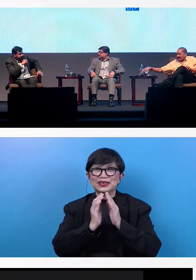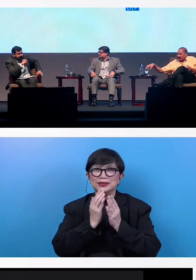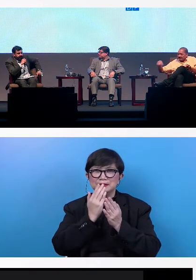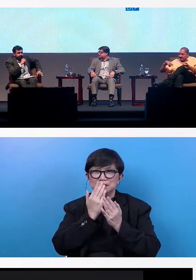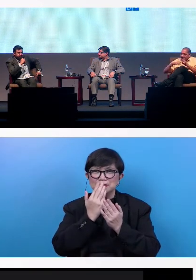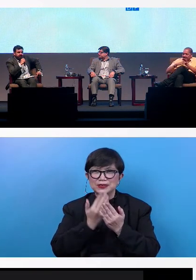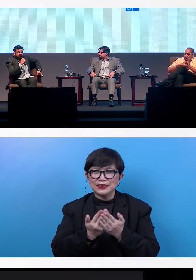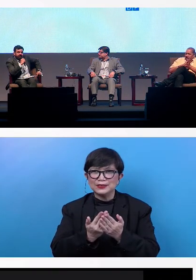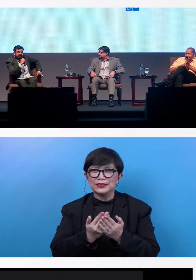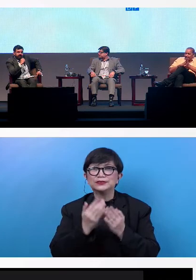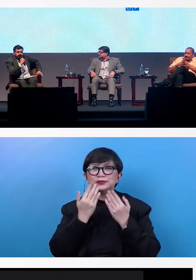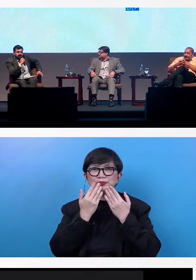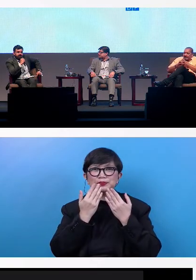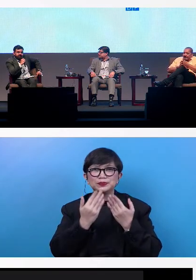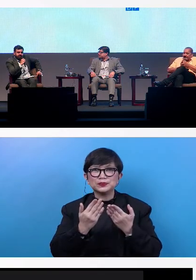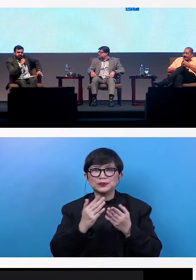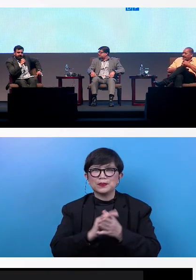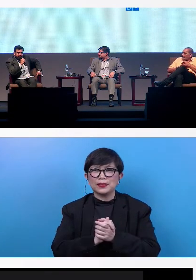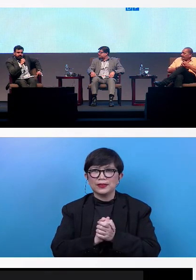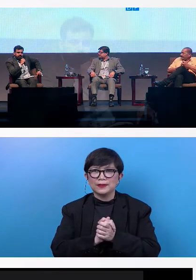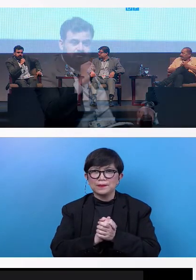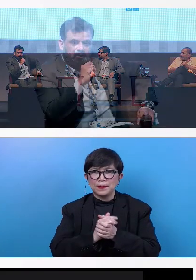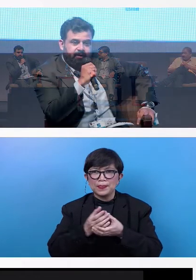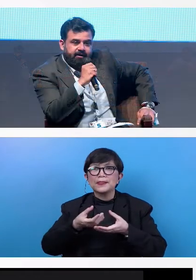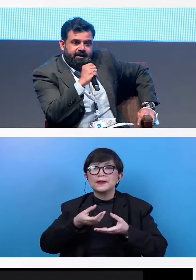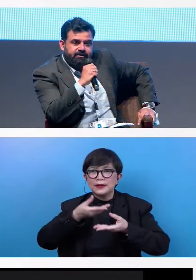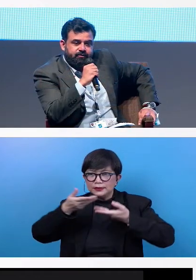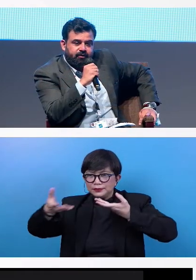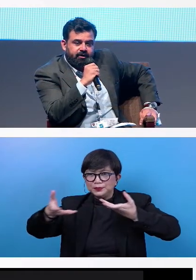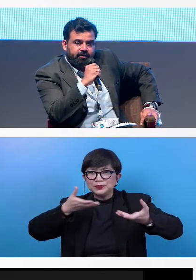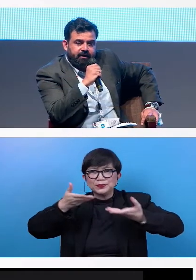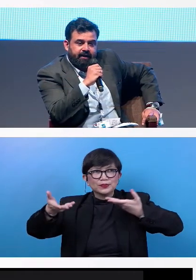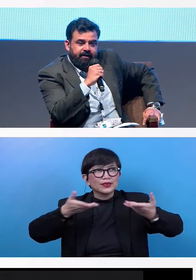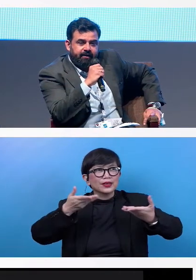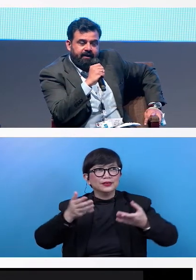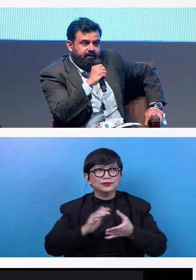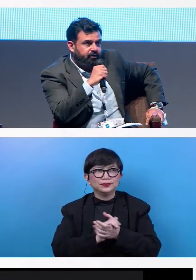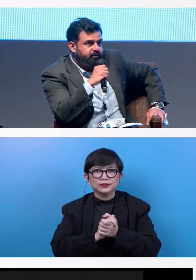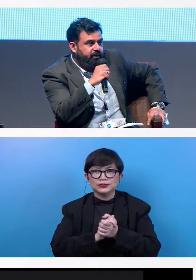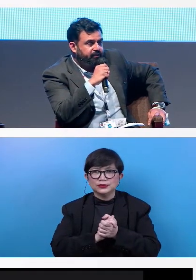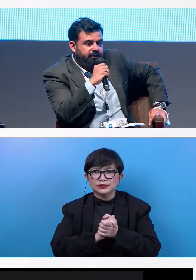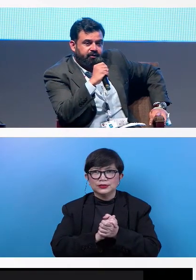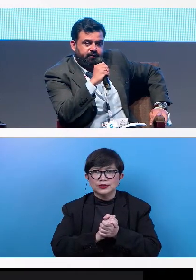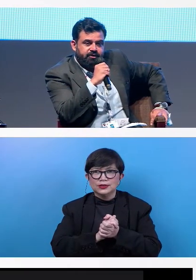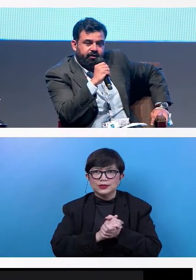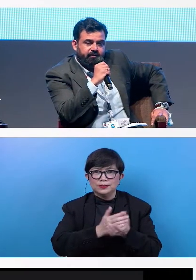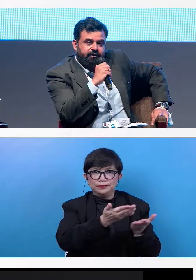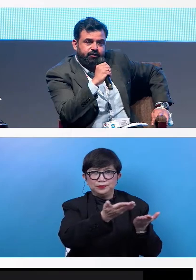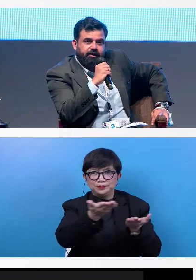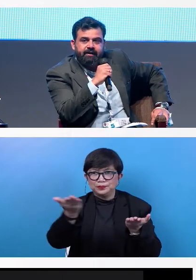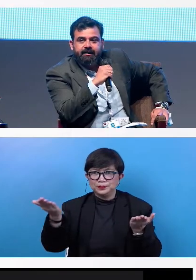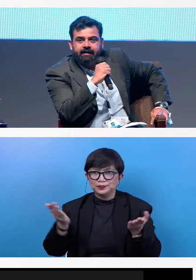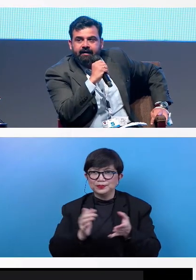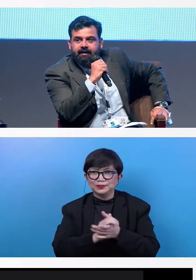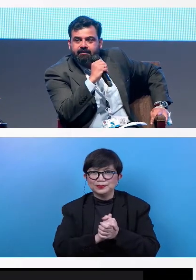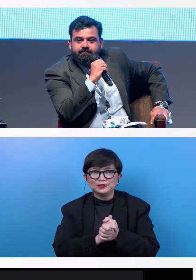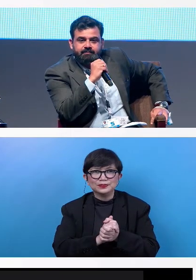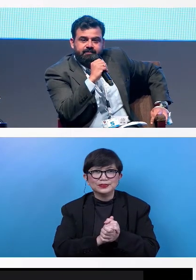discussion. This was very enriching. Special thanks to all my colleagues who are on the line and also everybody who was joining